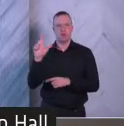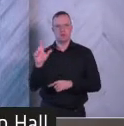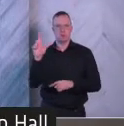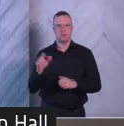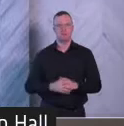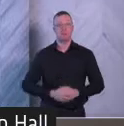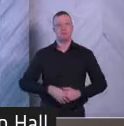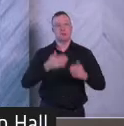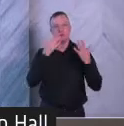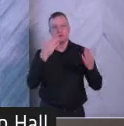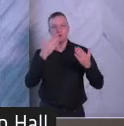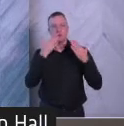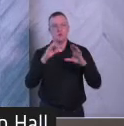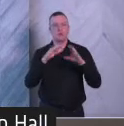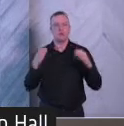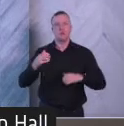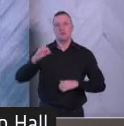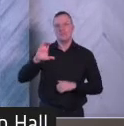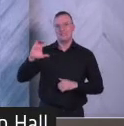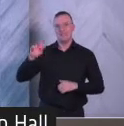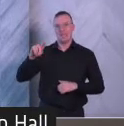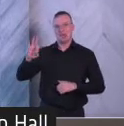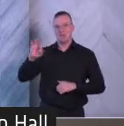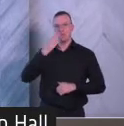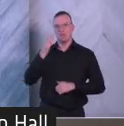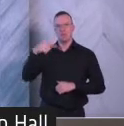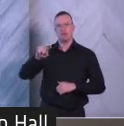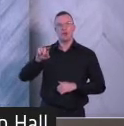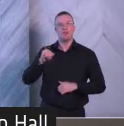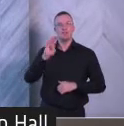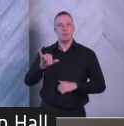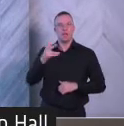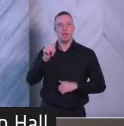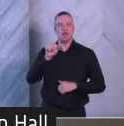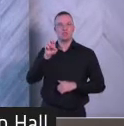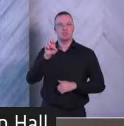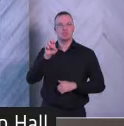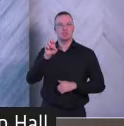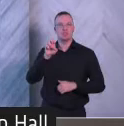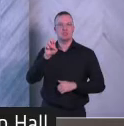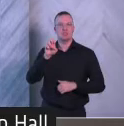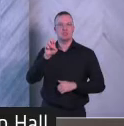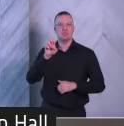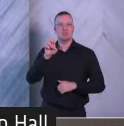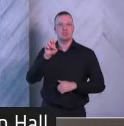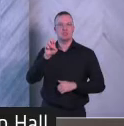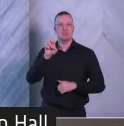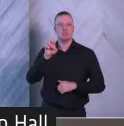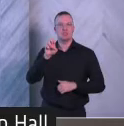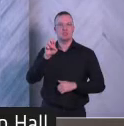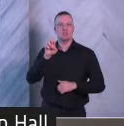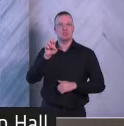you to the Canadian Colors Kingston Foundation, Jimmy Hassan, and everybody who put on, worked really hard to get this